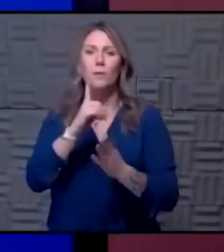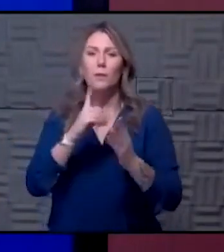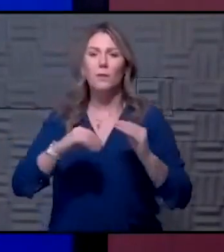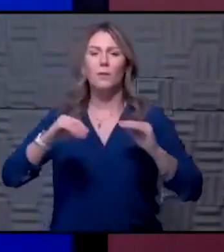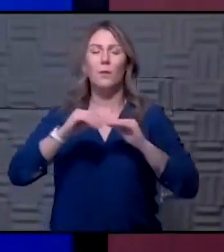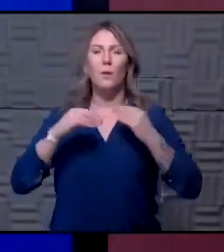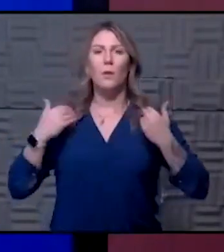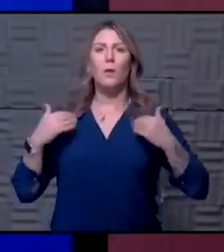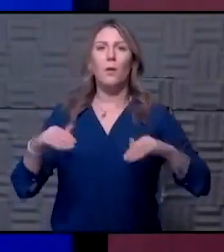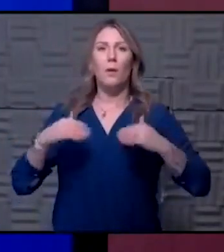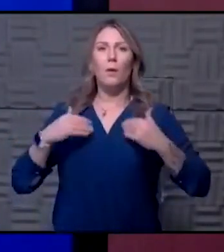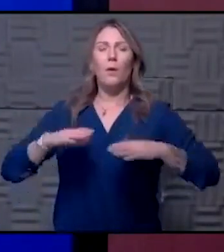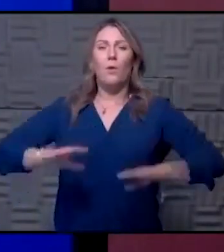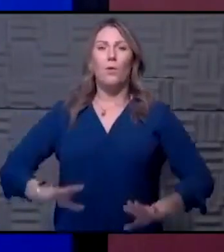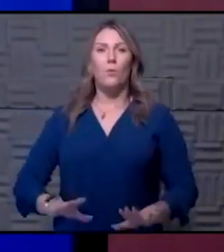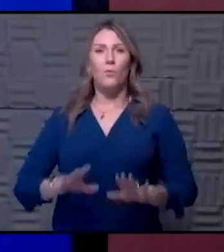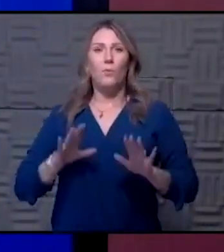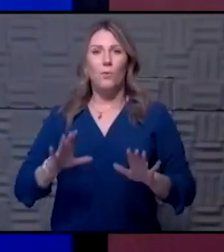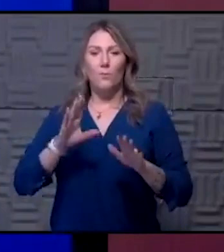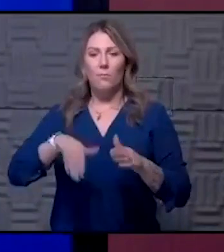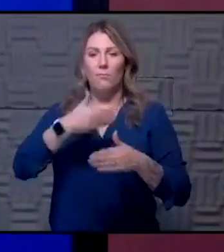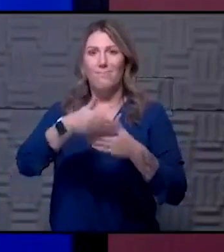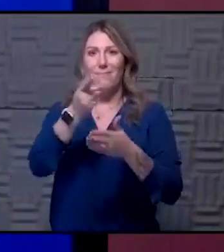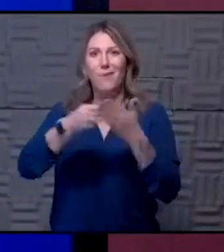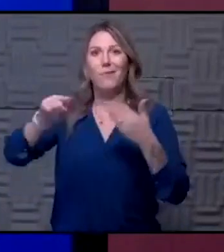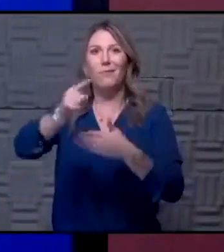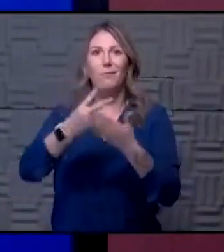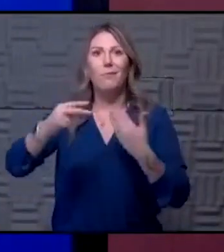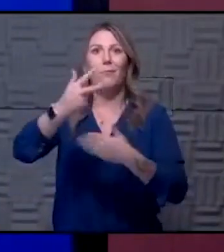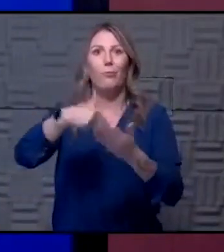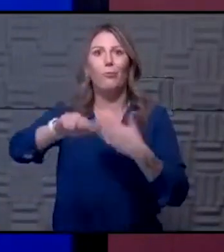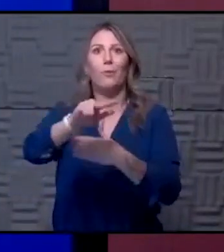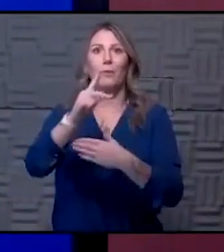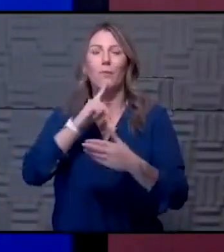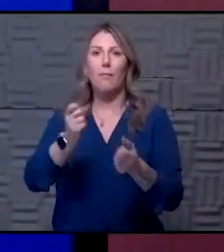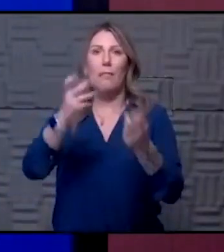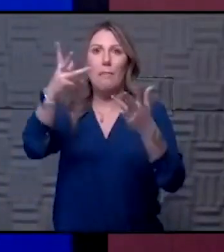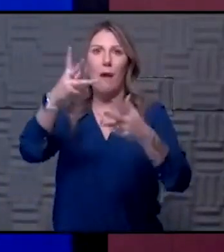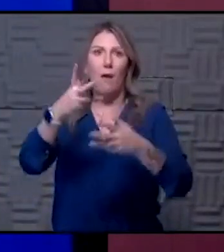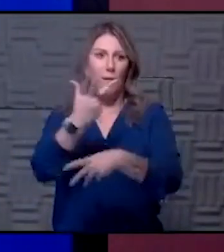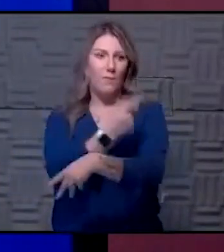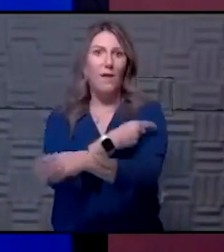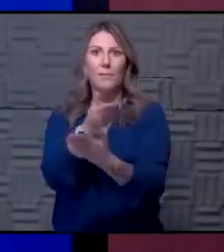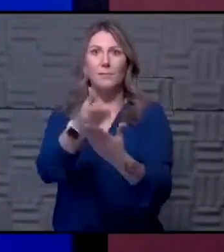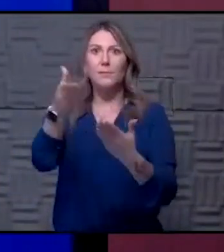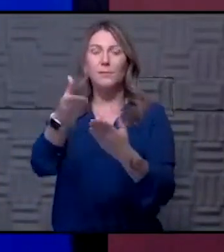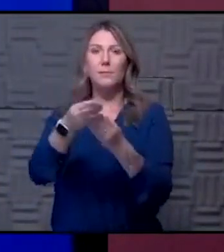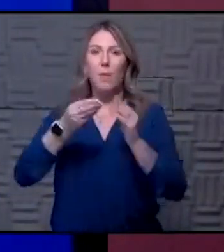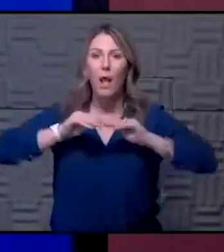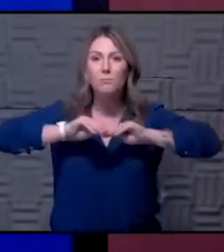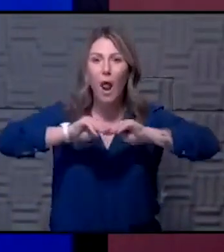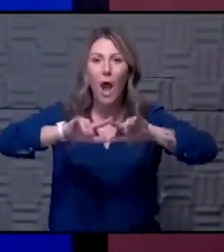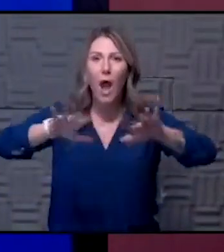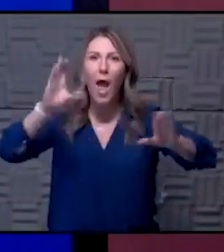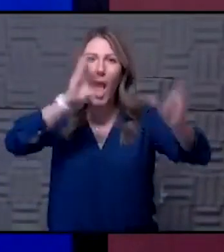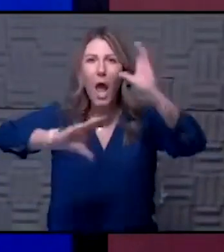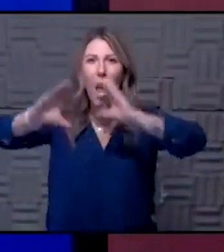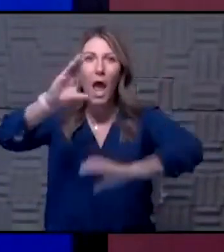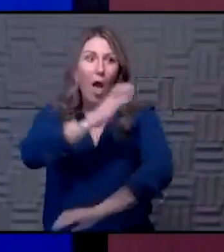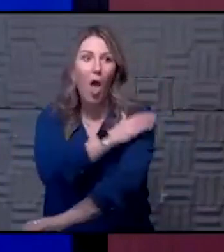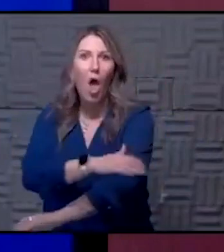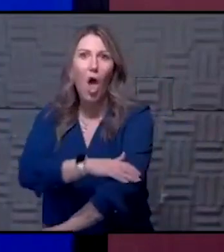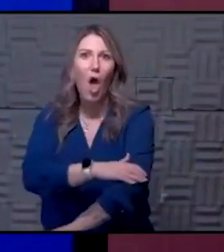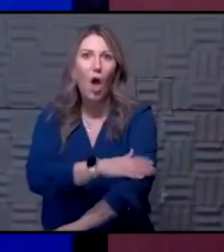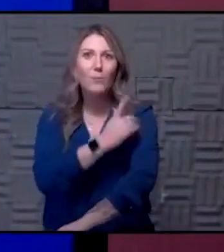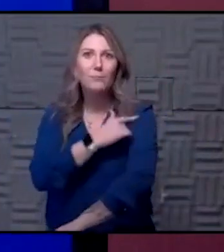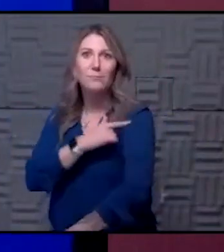and in the next few weeks moving into, we got a whole lot of vaccine, let's go. And then we're just going to come looking for your arms, or hopefully you'll bring your arms